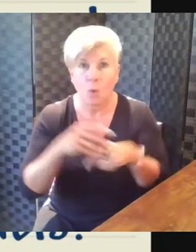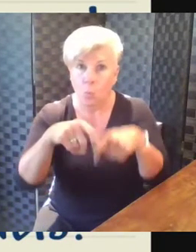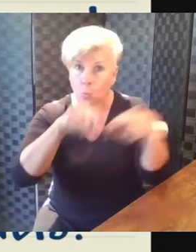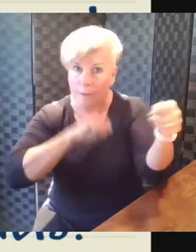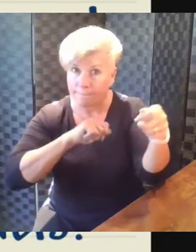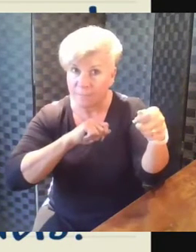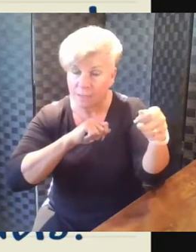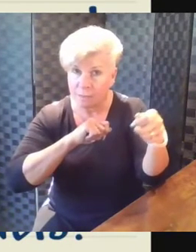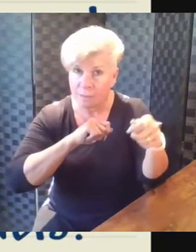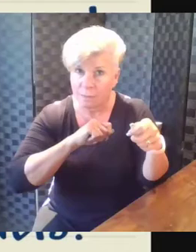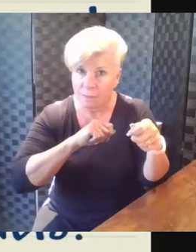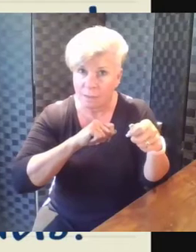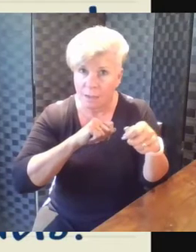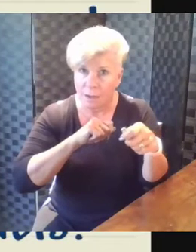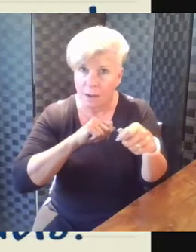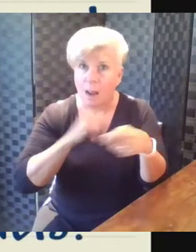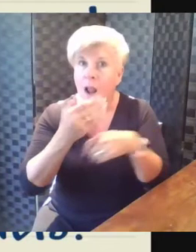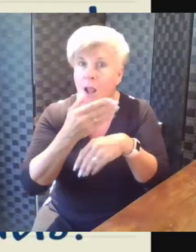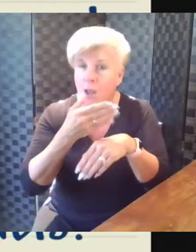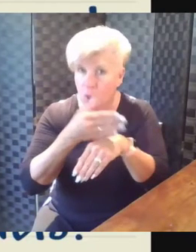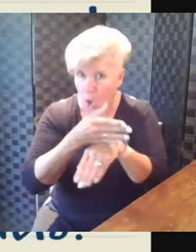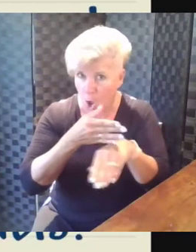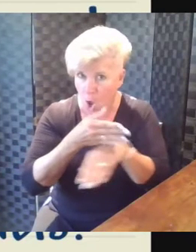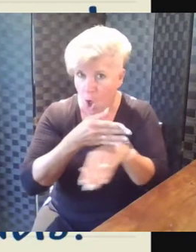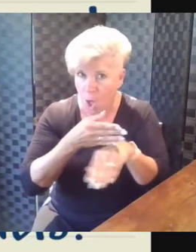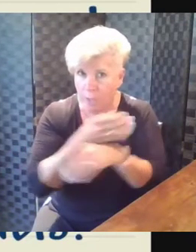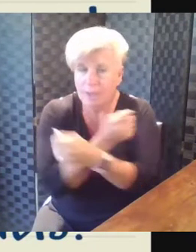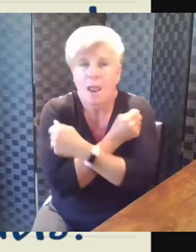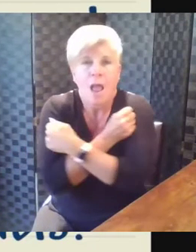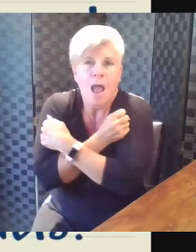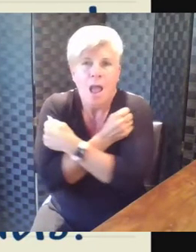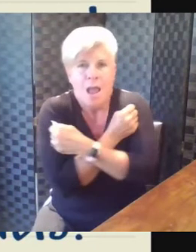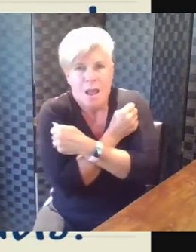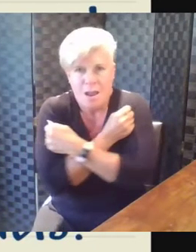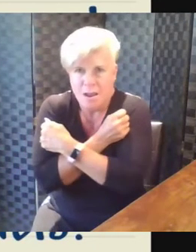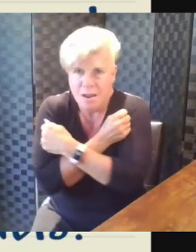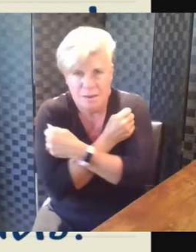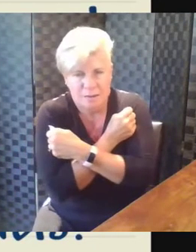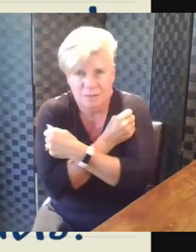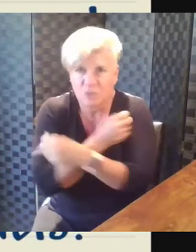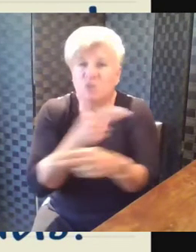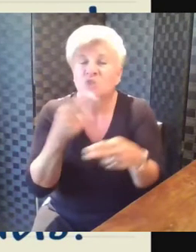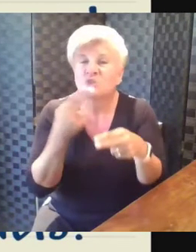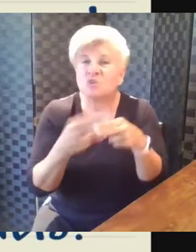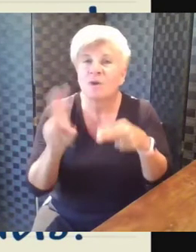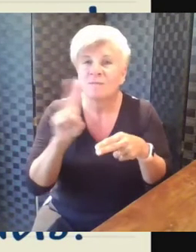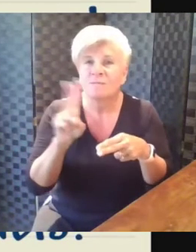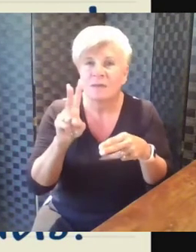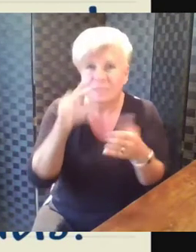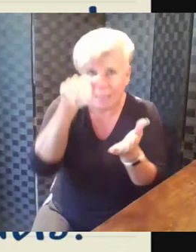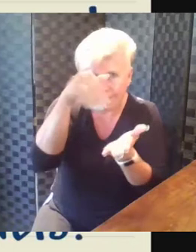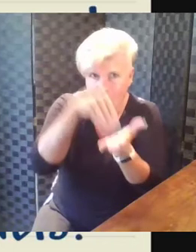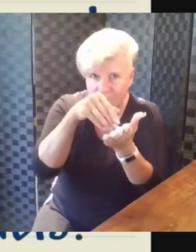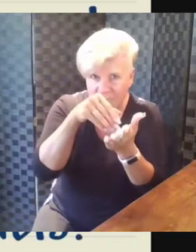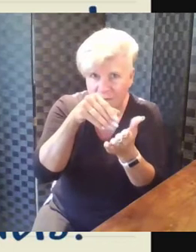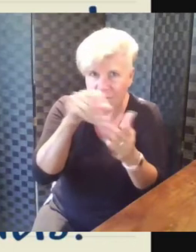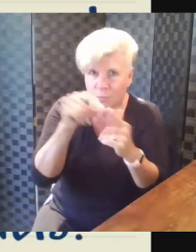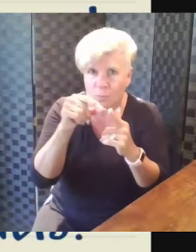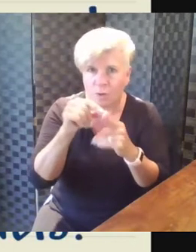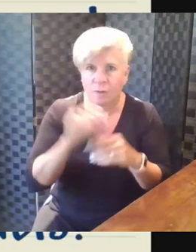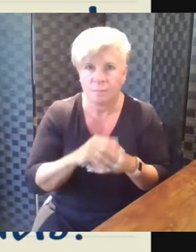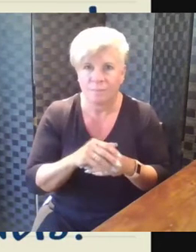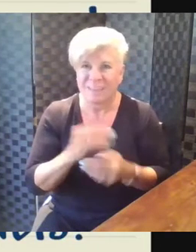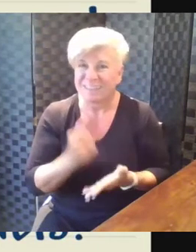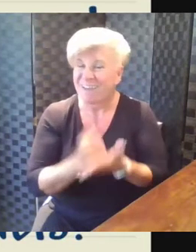Rip, log, and hug all have short vowel sounds in the middle.